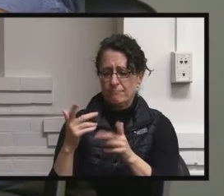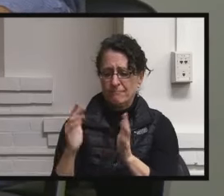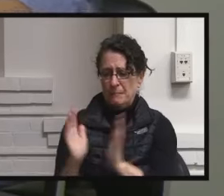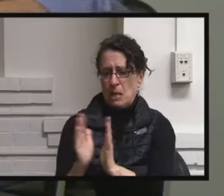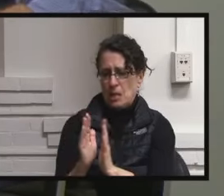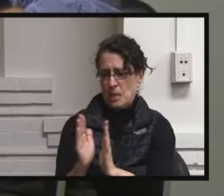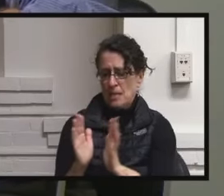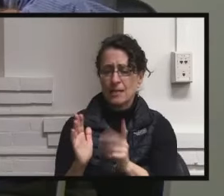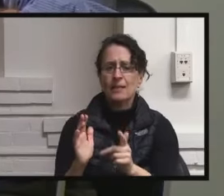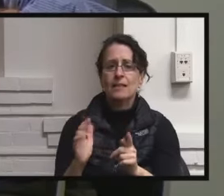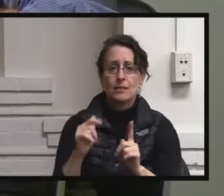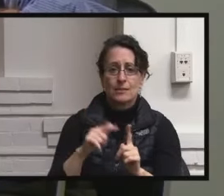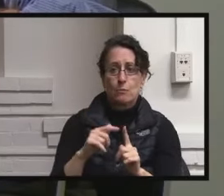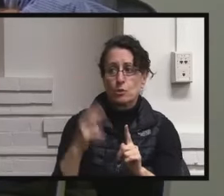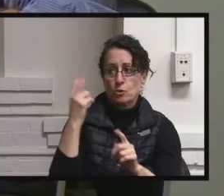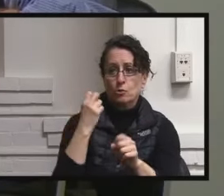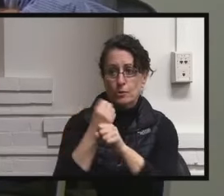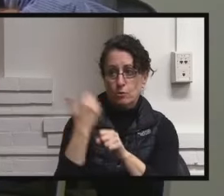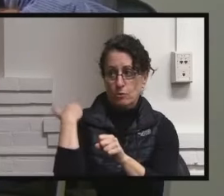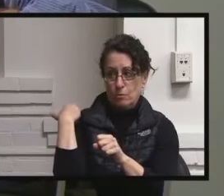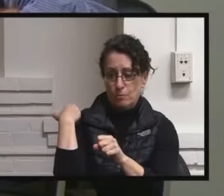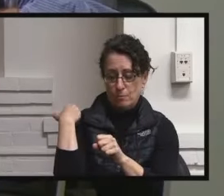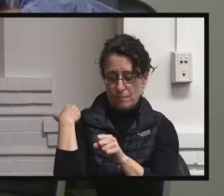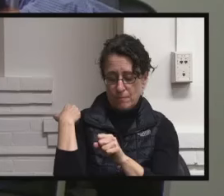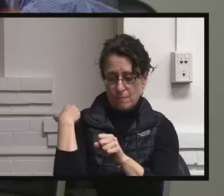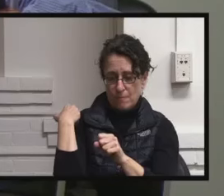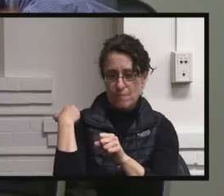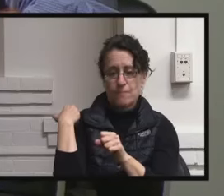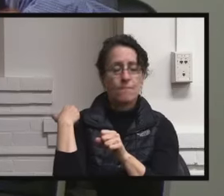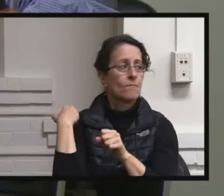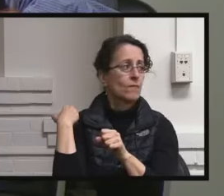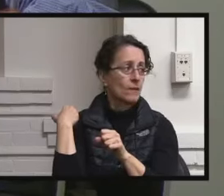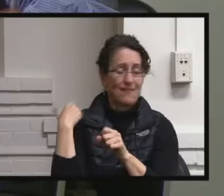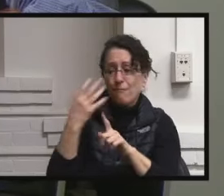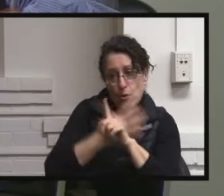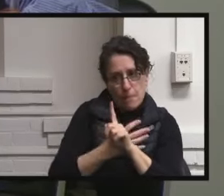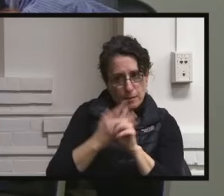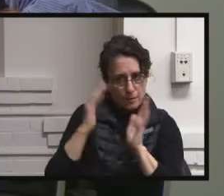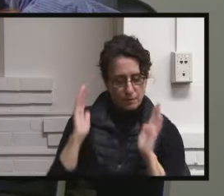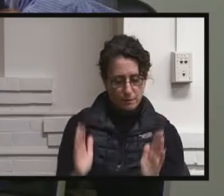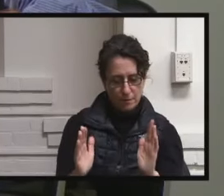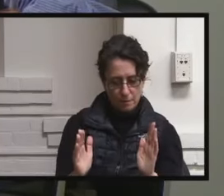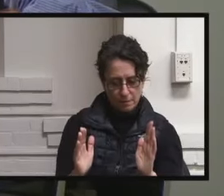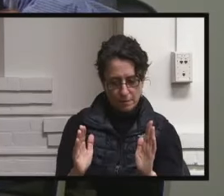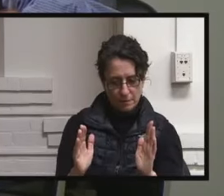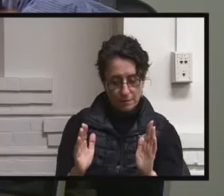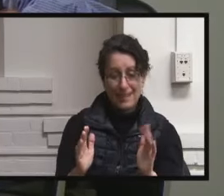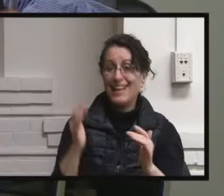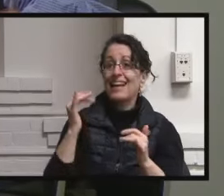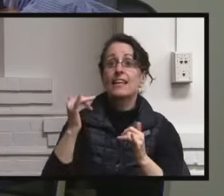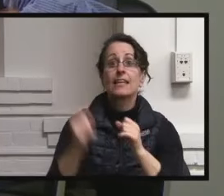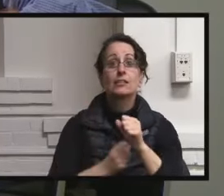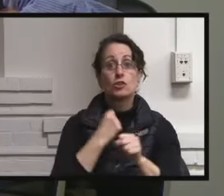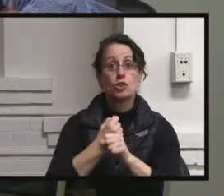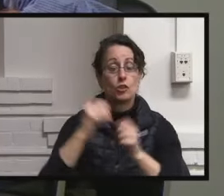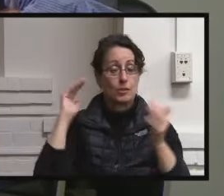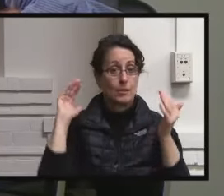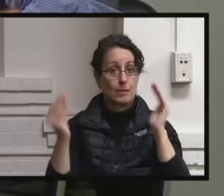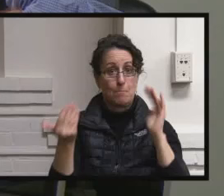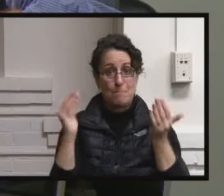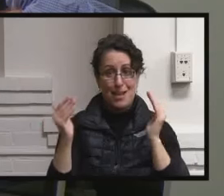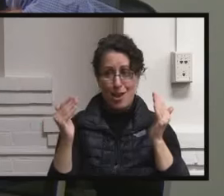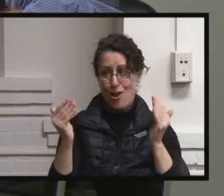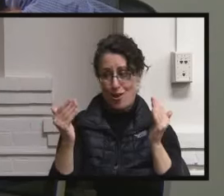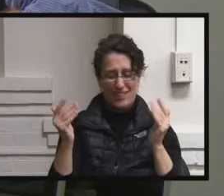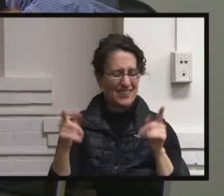are depicted in the waste stream of between July and October of this year, following the